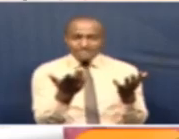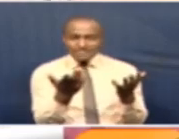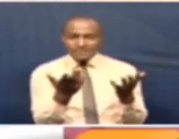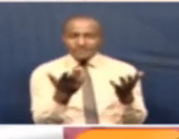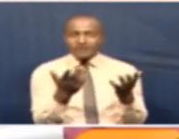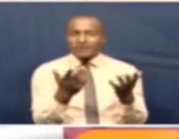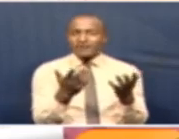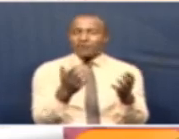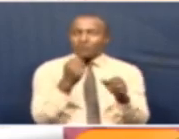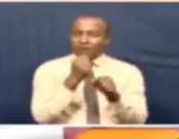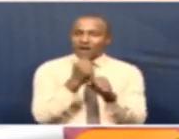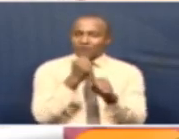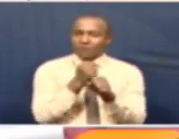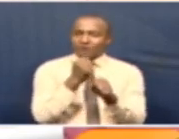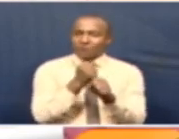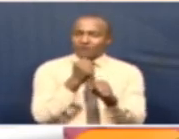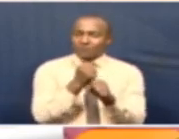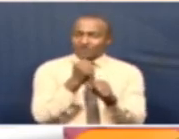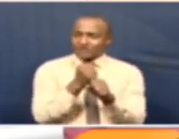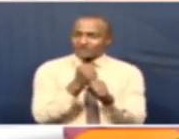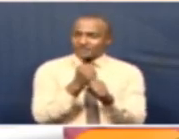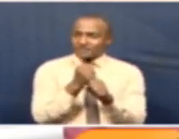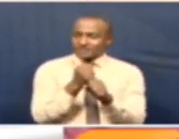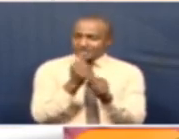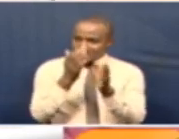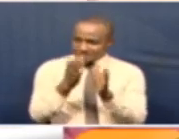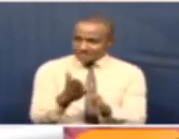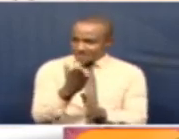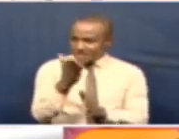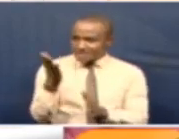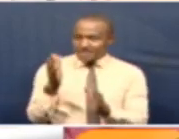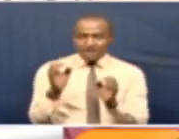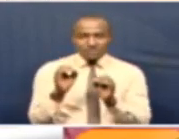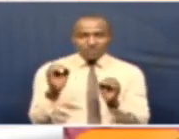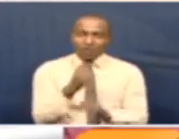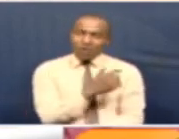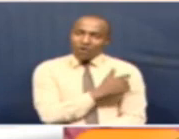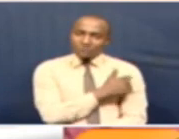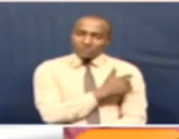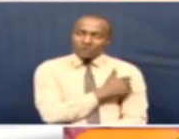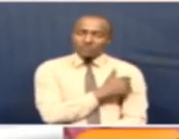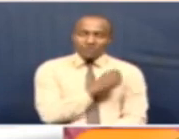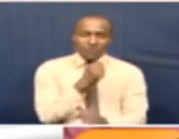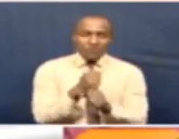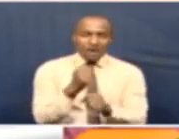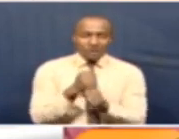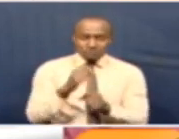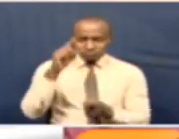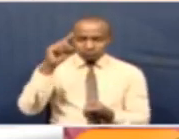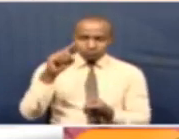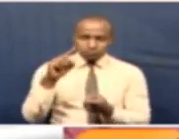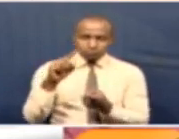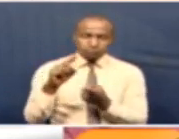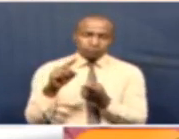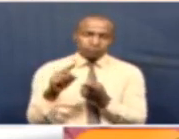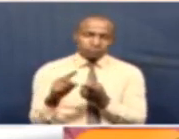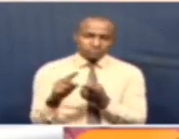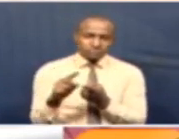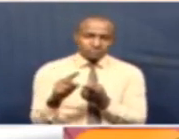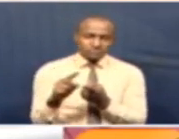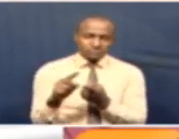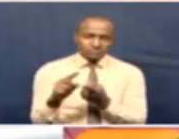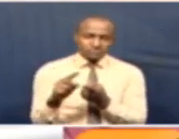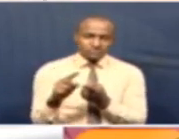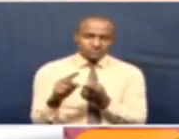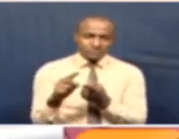a larger part of the workforce is not available at the hospital. So the hospital has had to scale down the services that it's offering, and we're